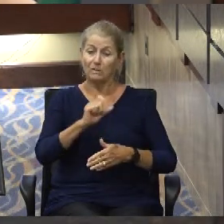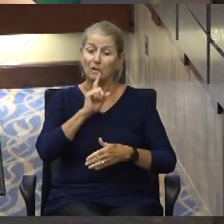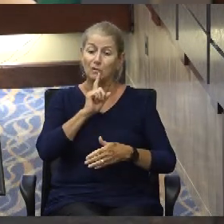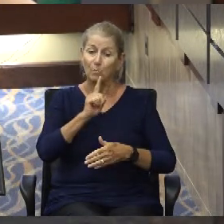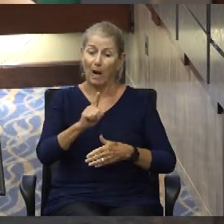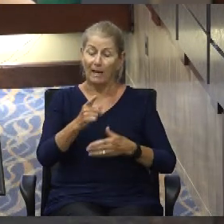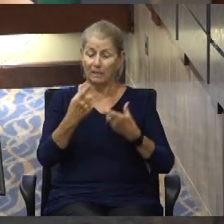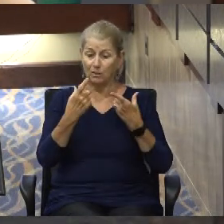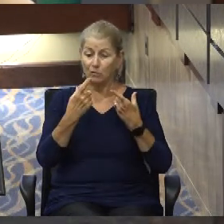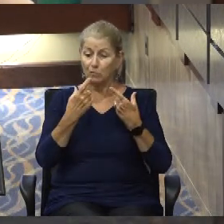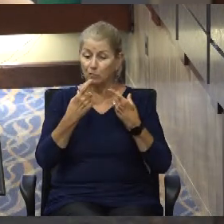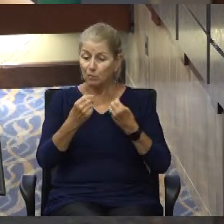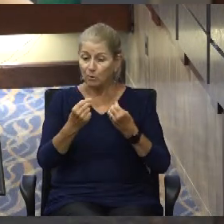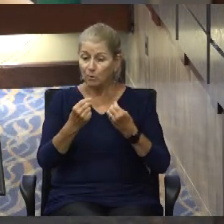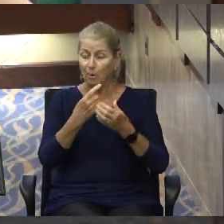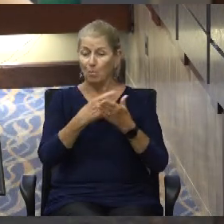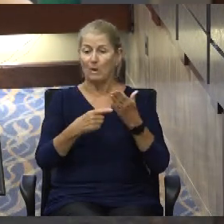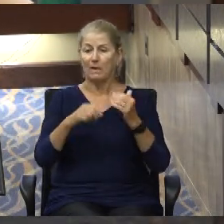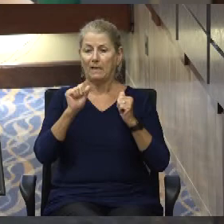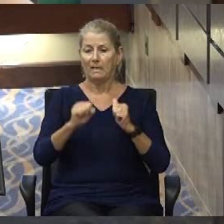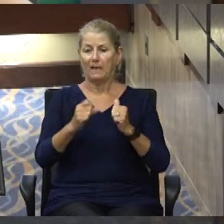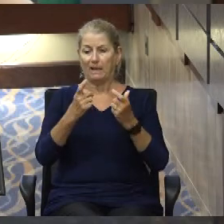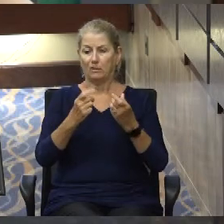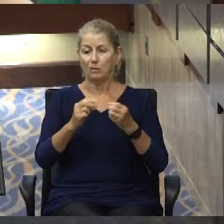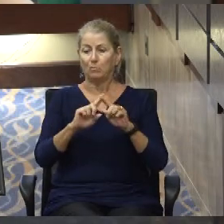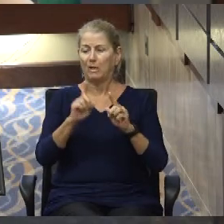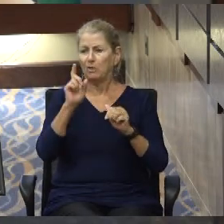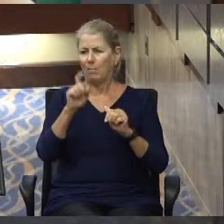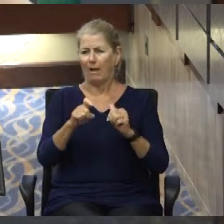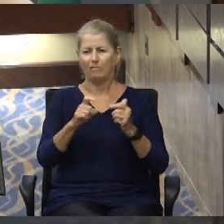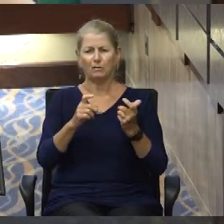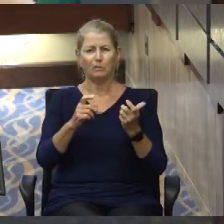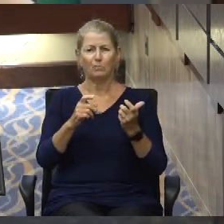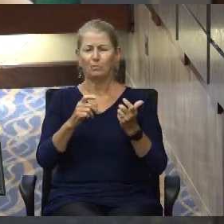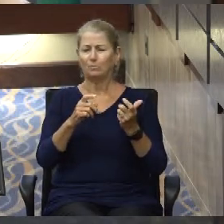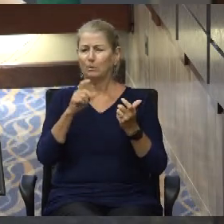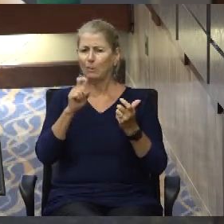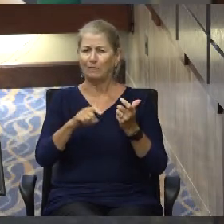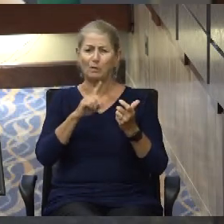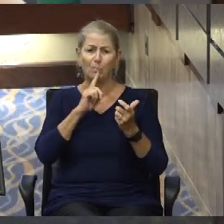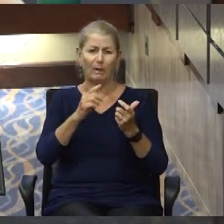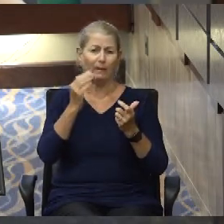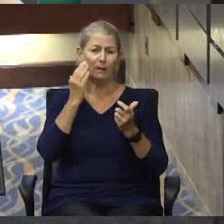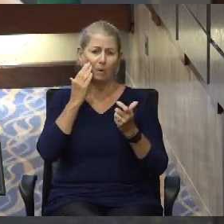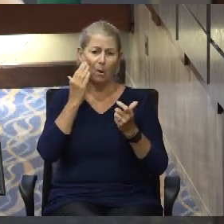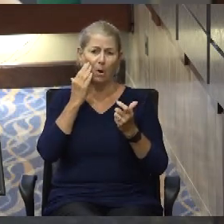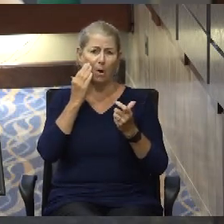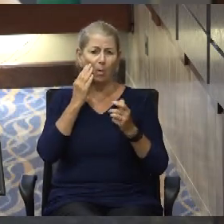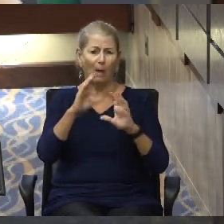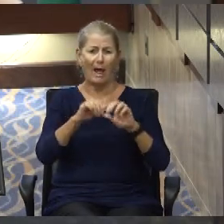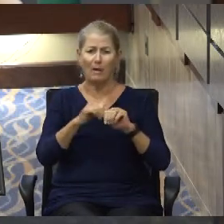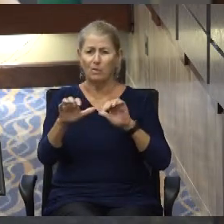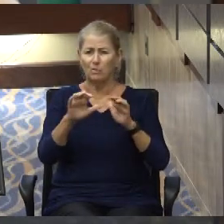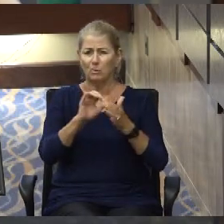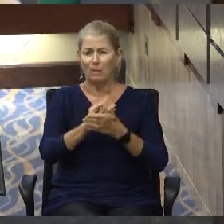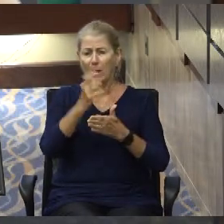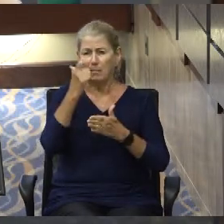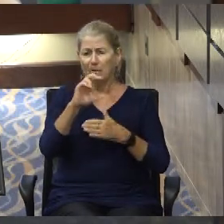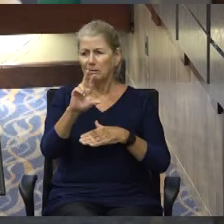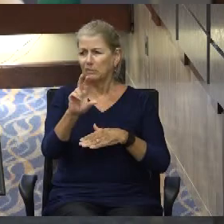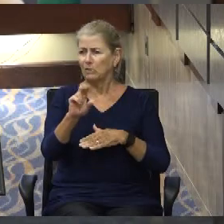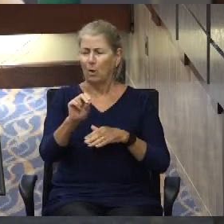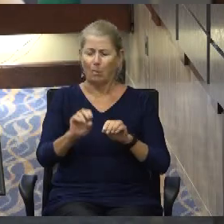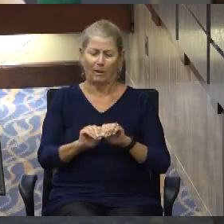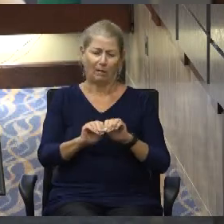to do what he can do, but it's almost, I mean, you've got to really know how to do that, because there's no clear